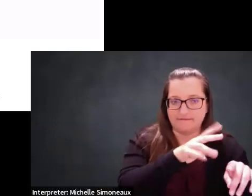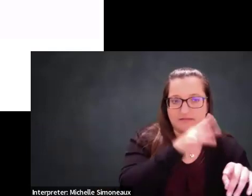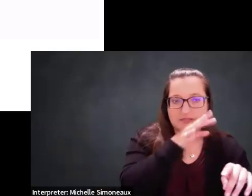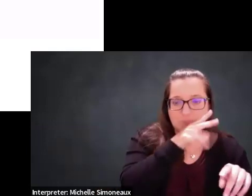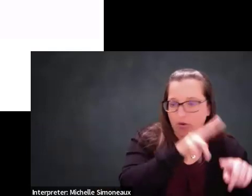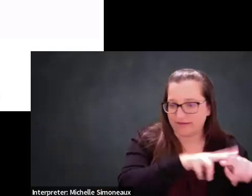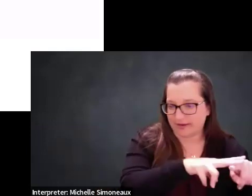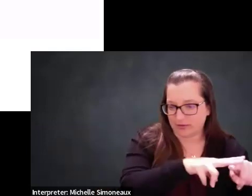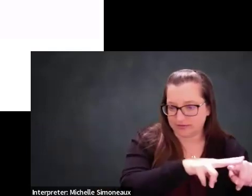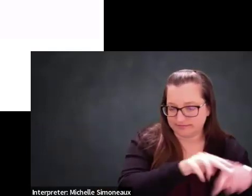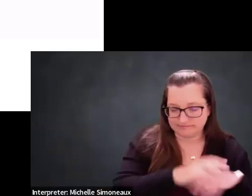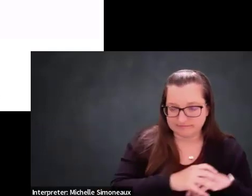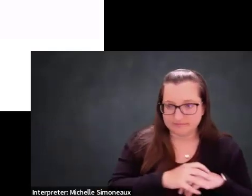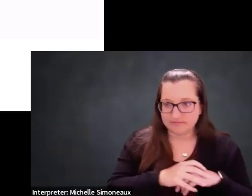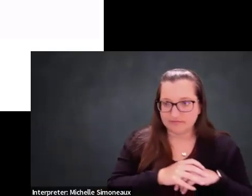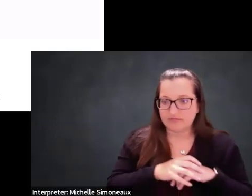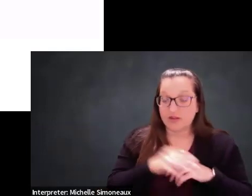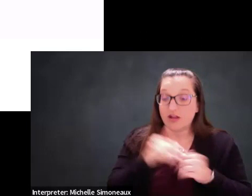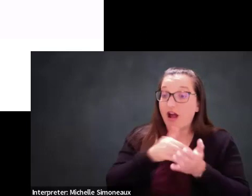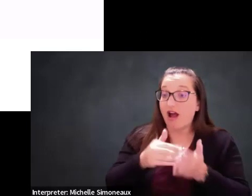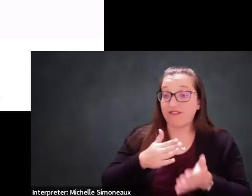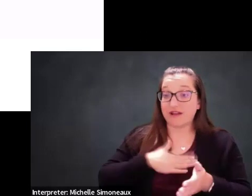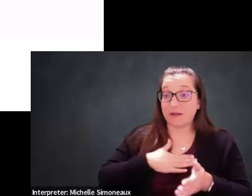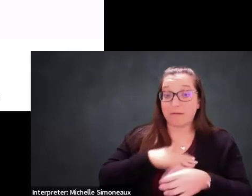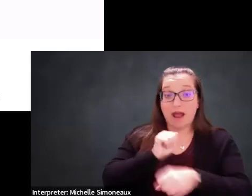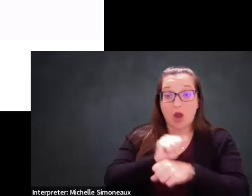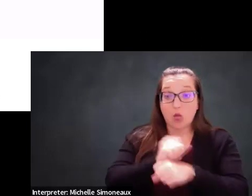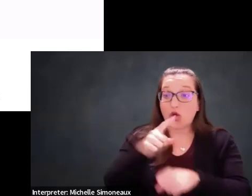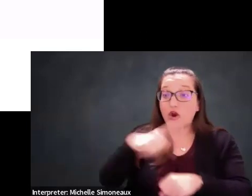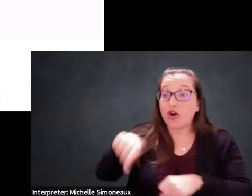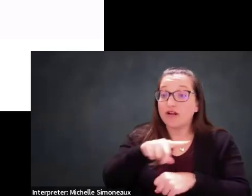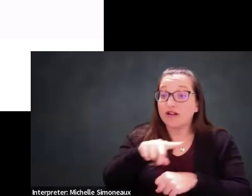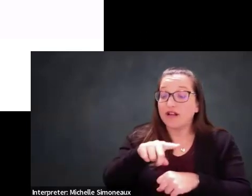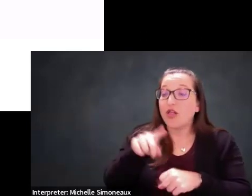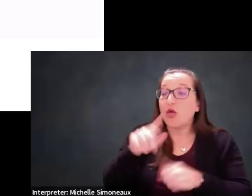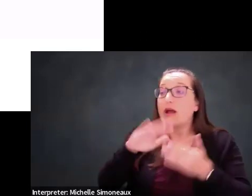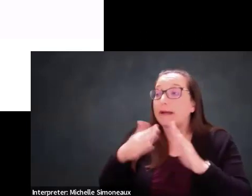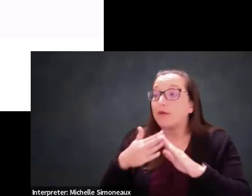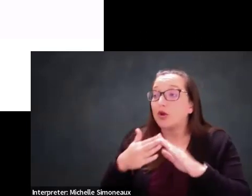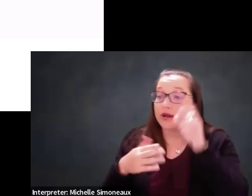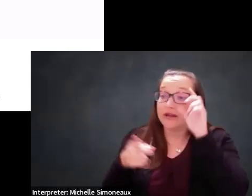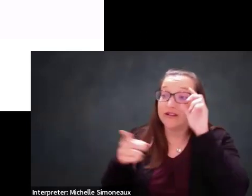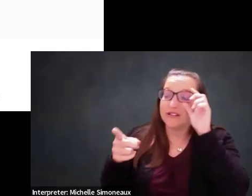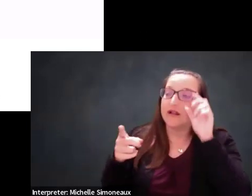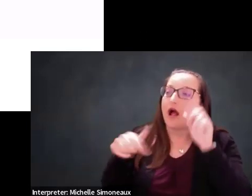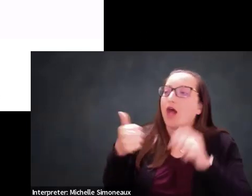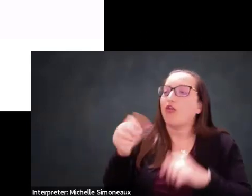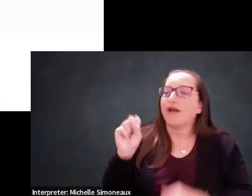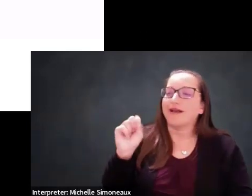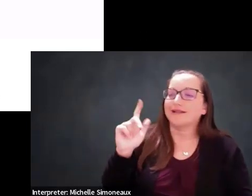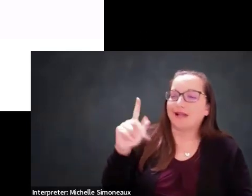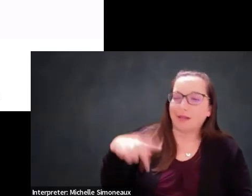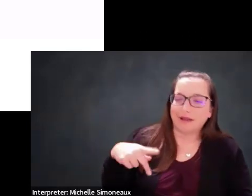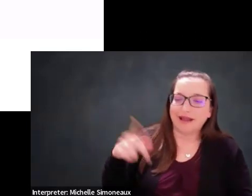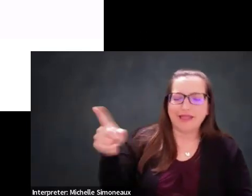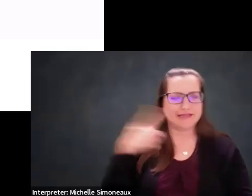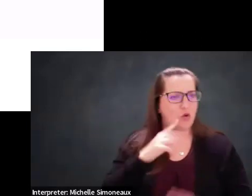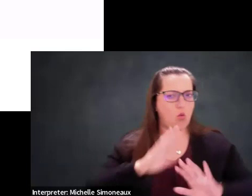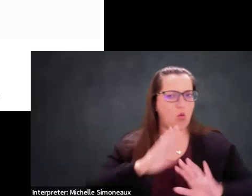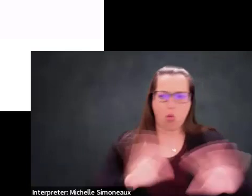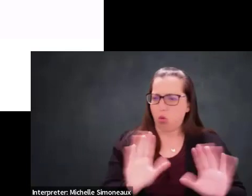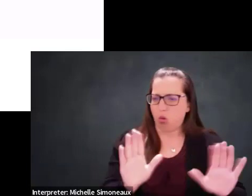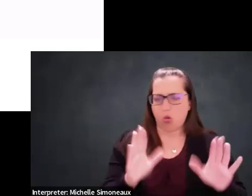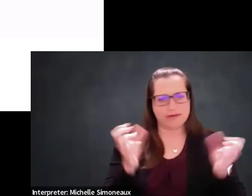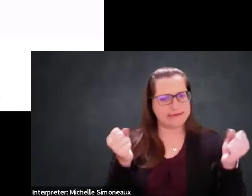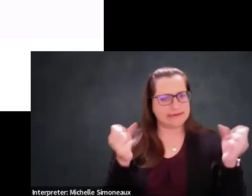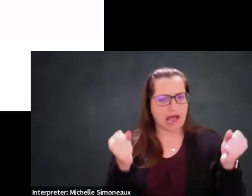you know, constituents who are in the community of being a speech language pathologist, often do say, you know, don't sign, don't